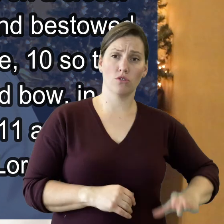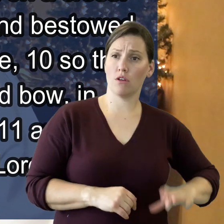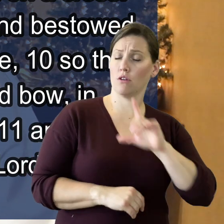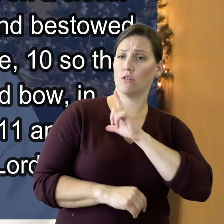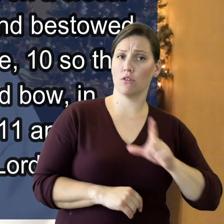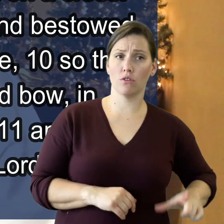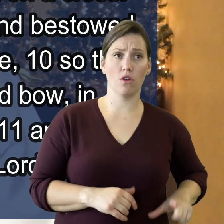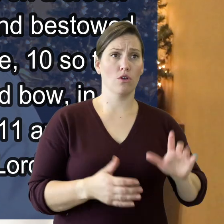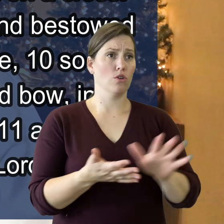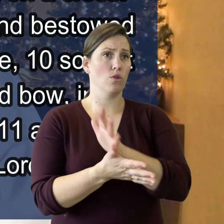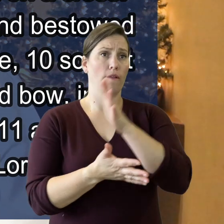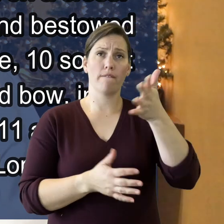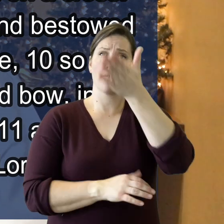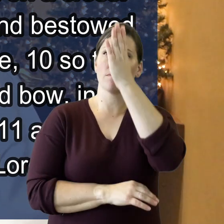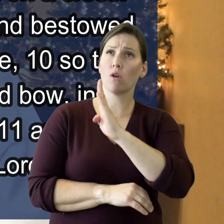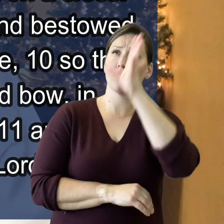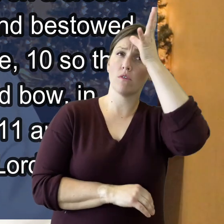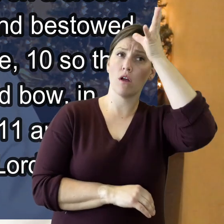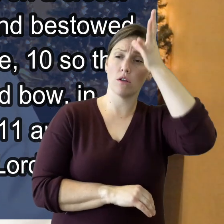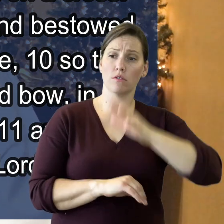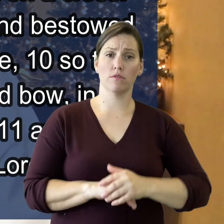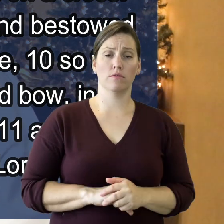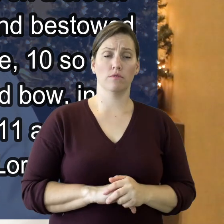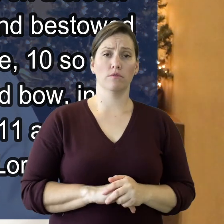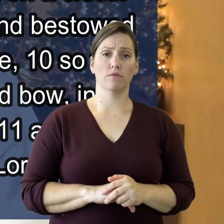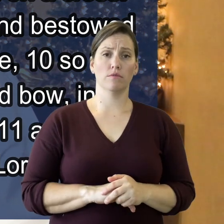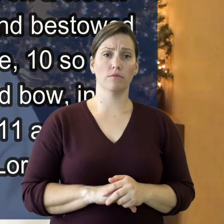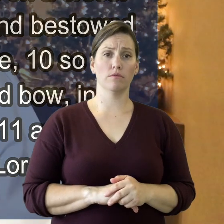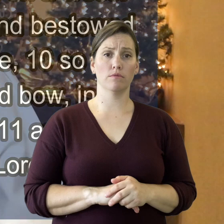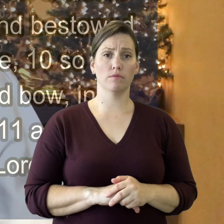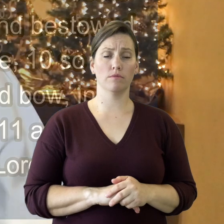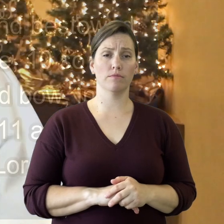Lord, to the glory of God the Father.